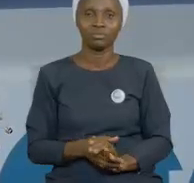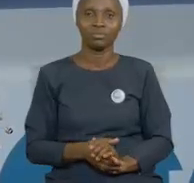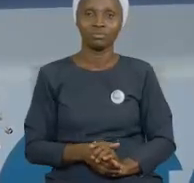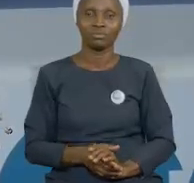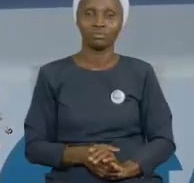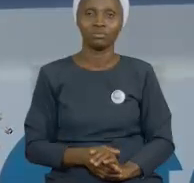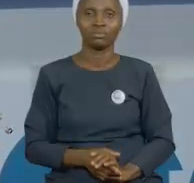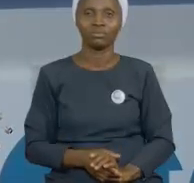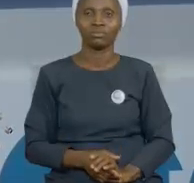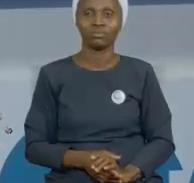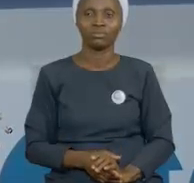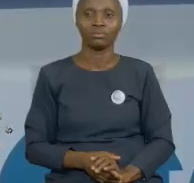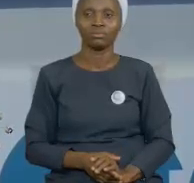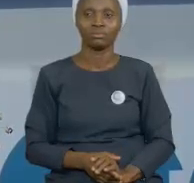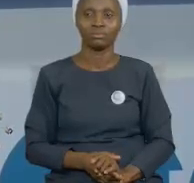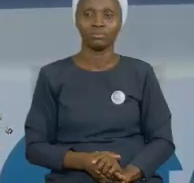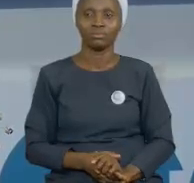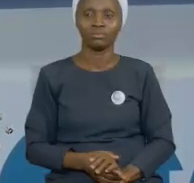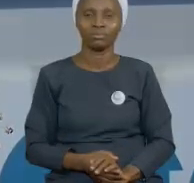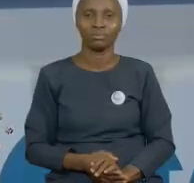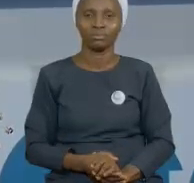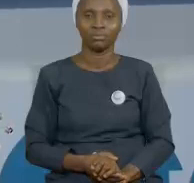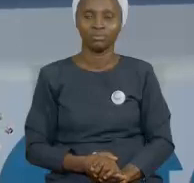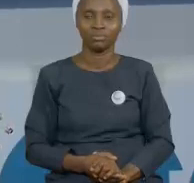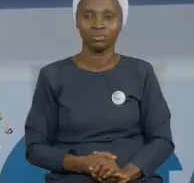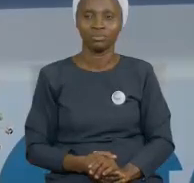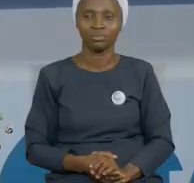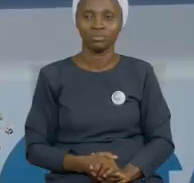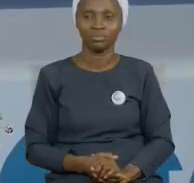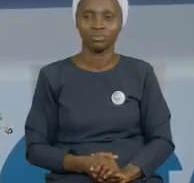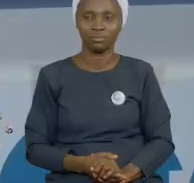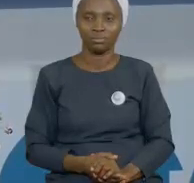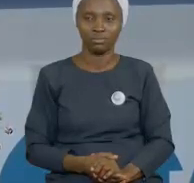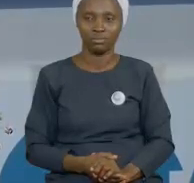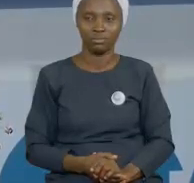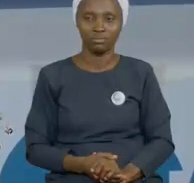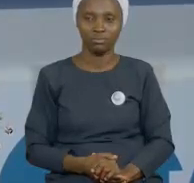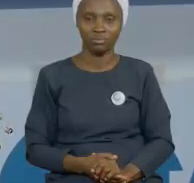Ancien Road, Bonaberi, Douala, 3 p.m. prompt.